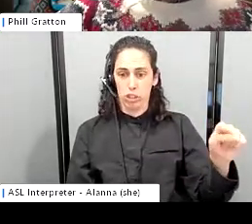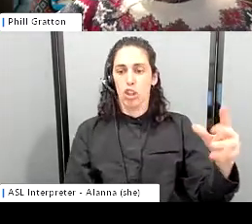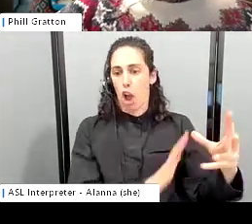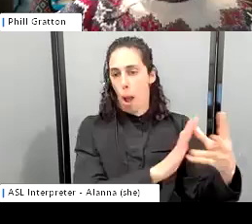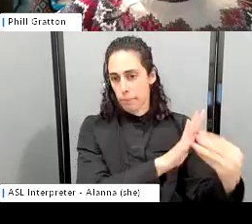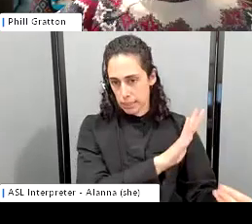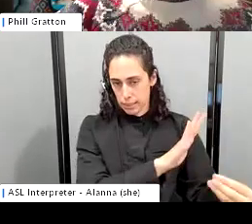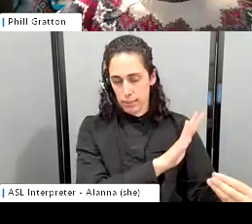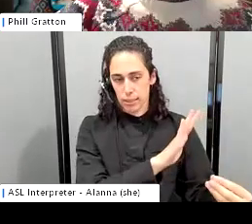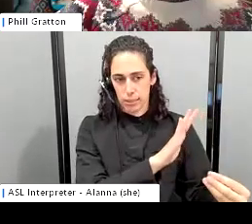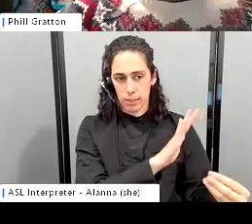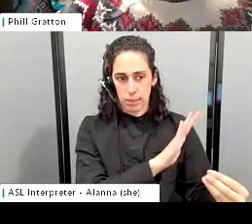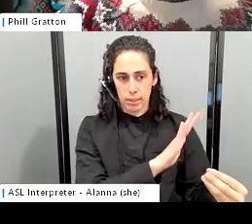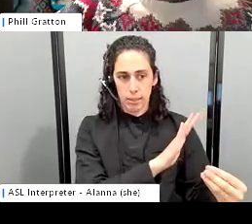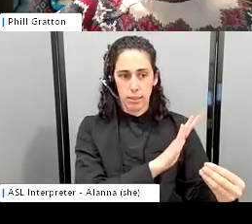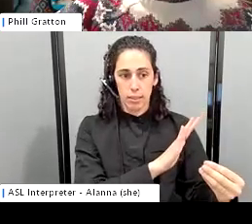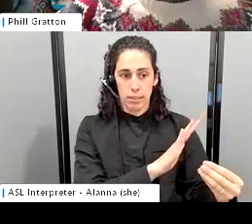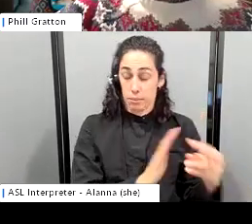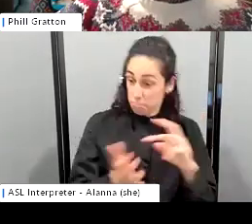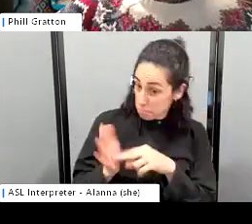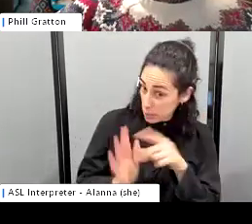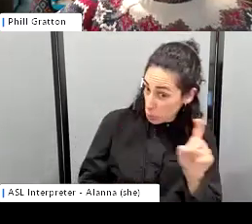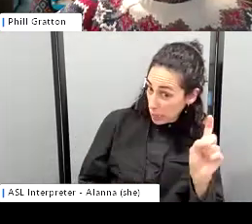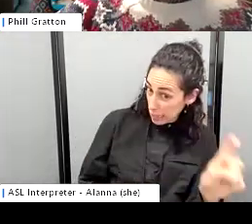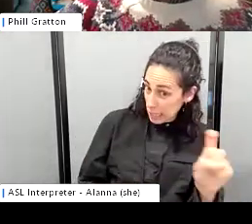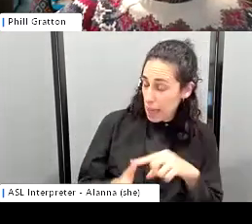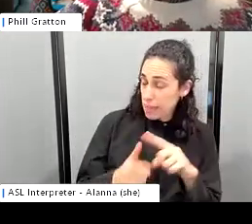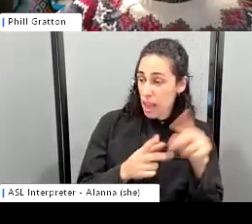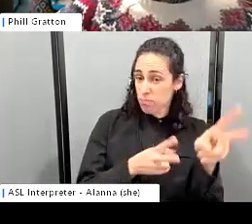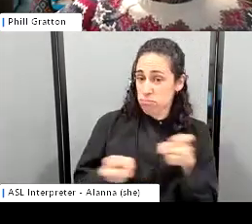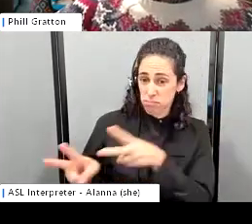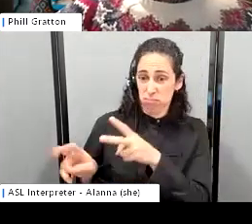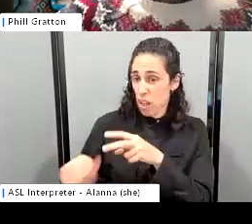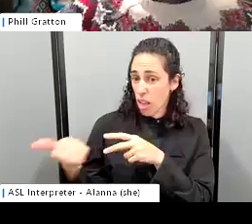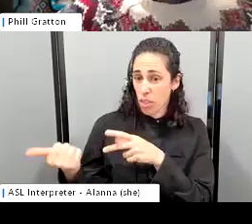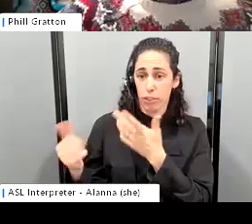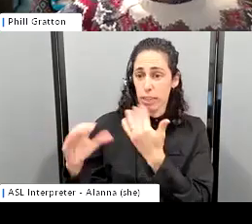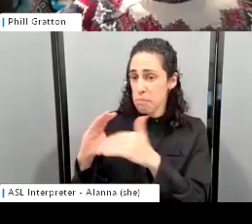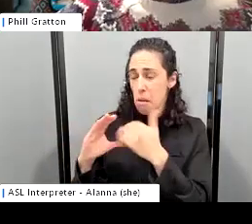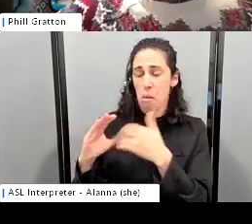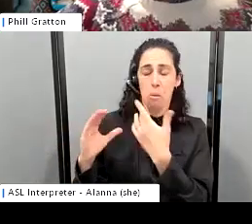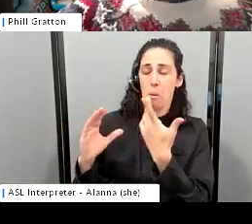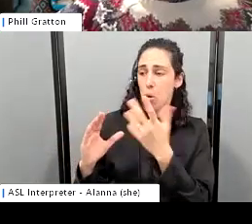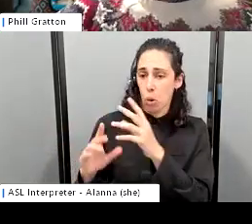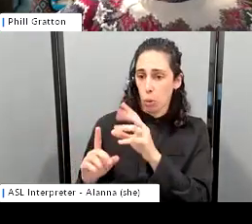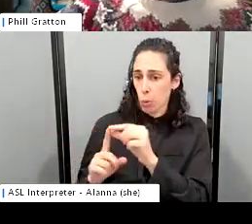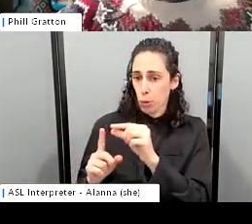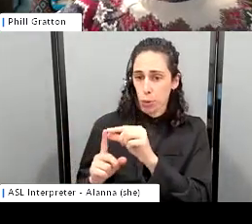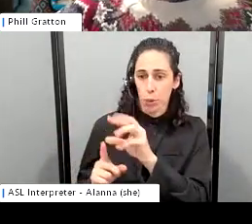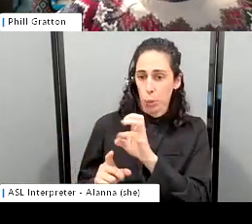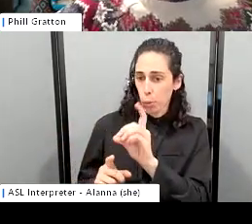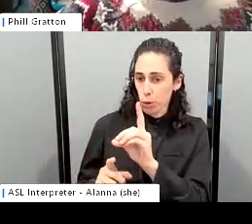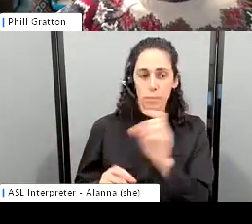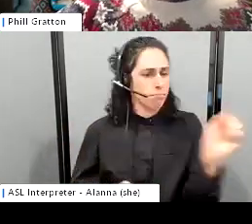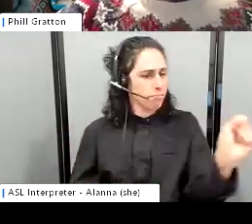little box. So you could click that, and then it would copy it, and you could paste it into a Word document or into That's an right. email or. That's right. So if you want to copy